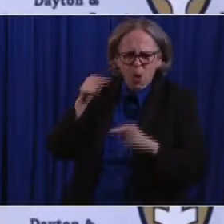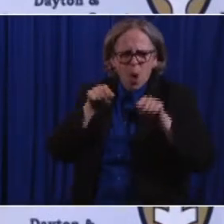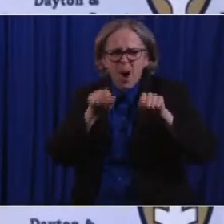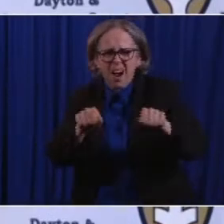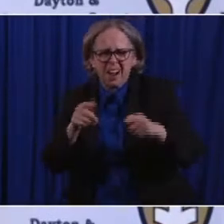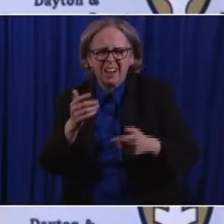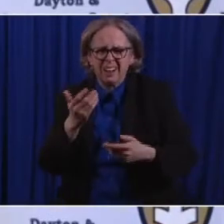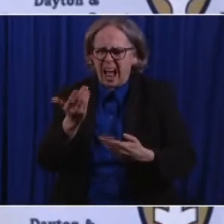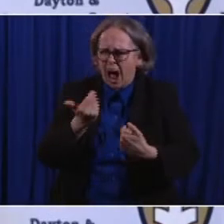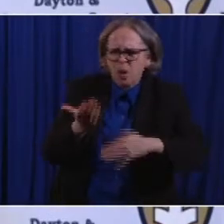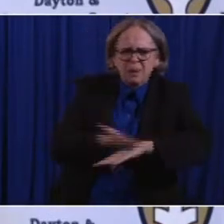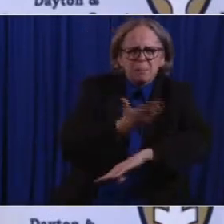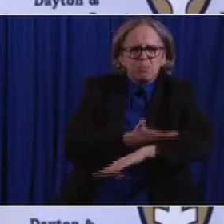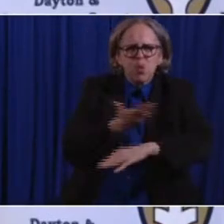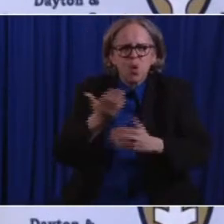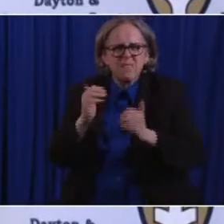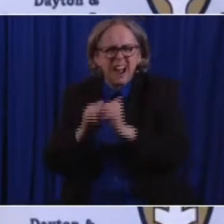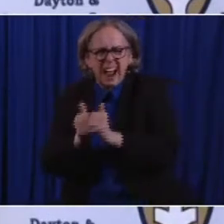certainly includes